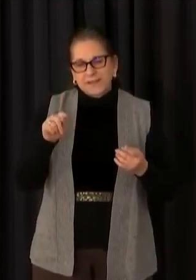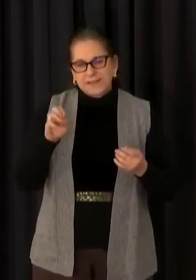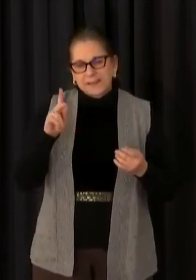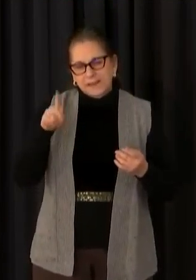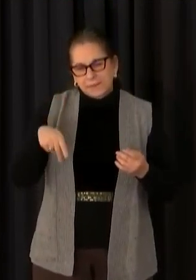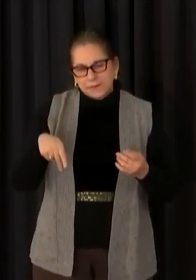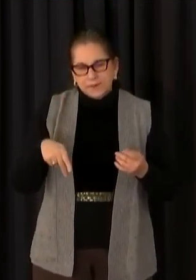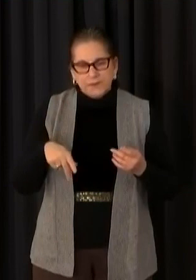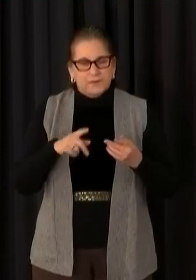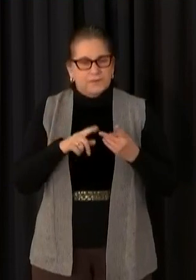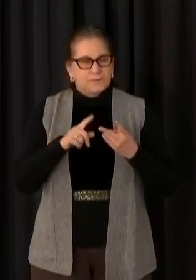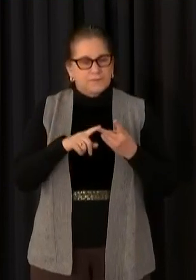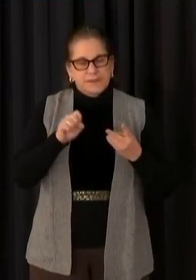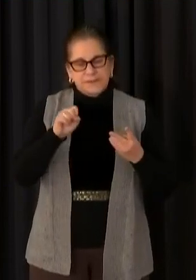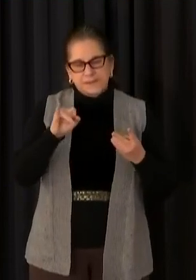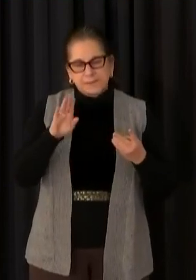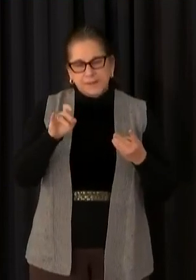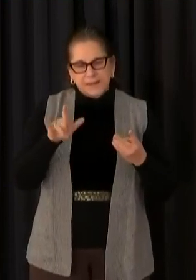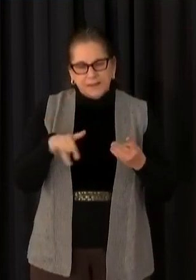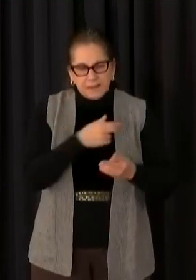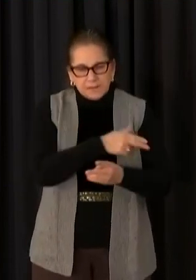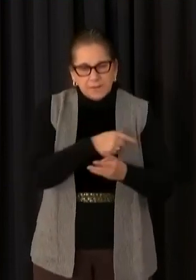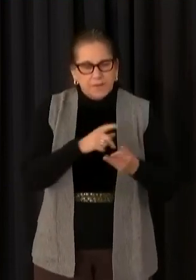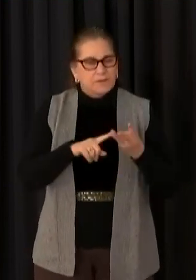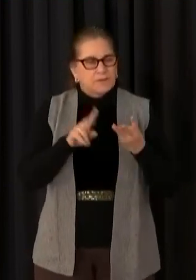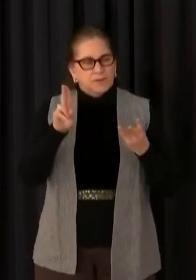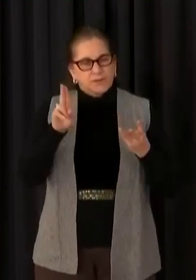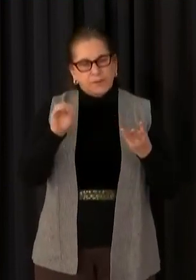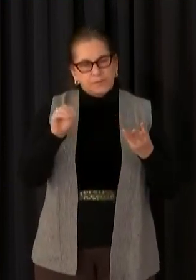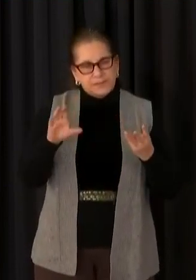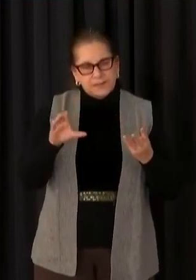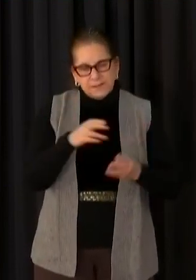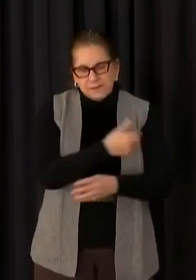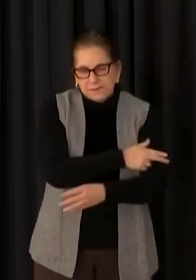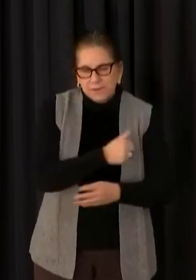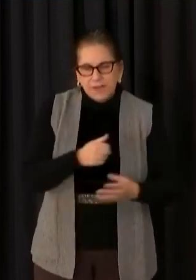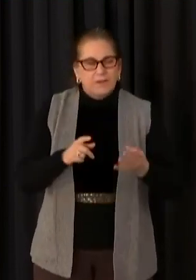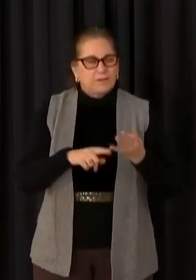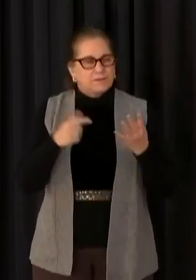to the United Medical Center, who are reaching out to their patients, and they are